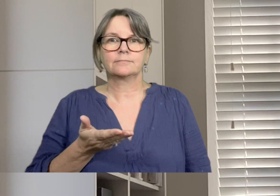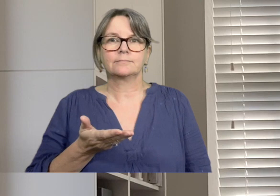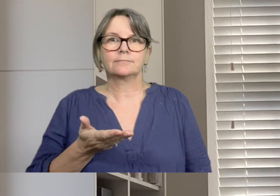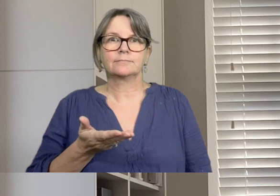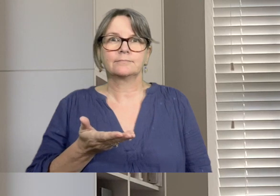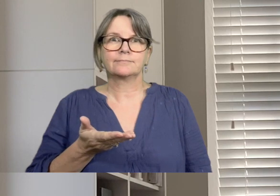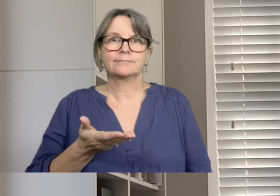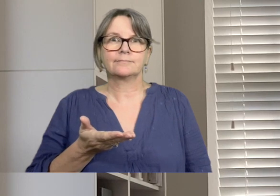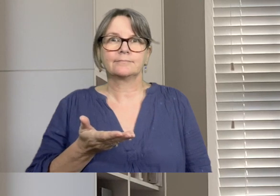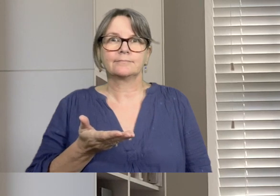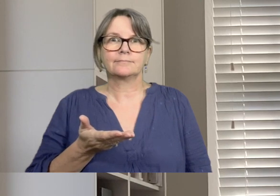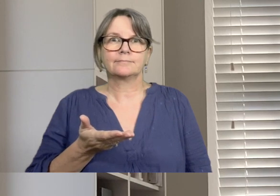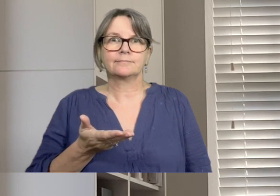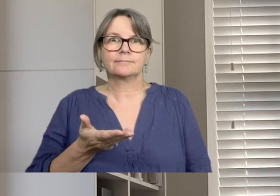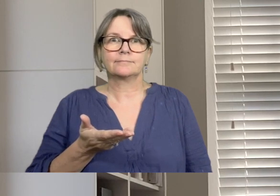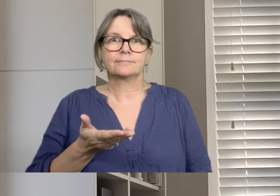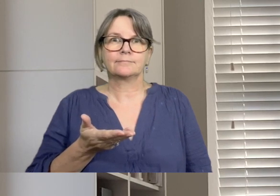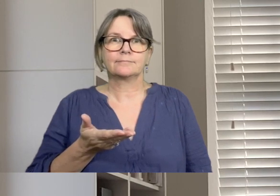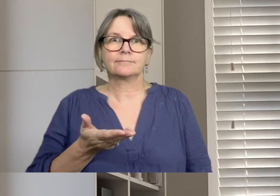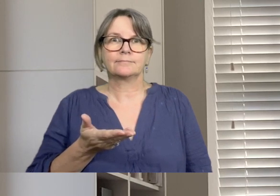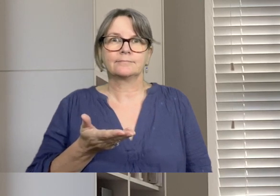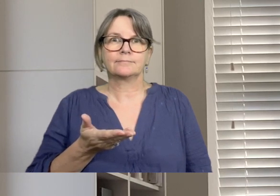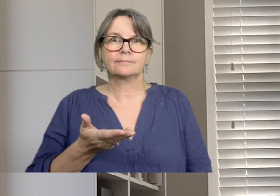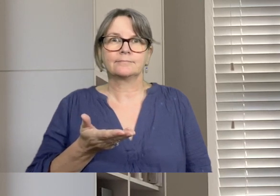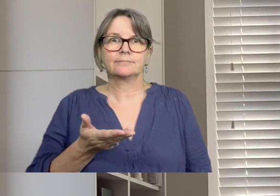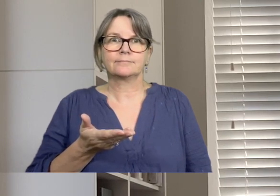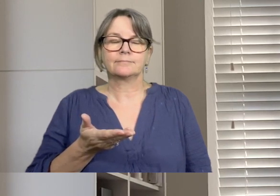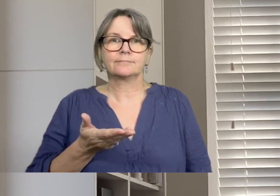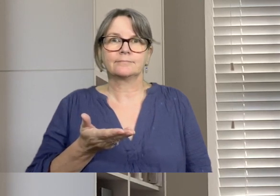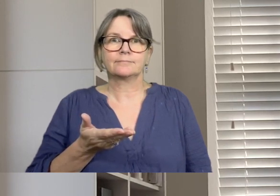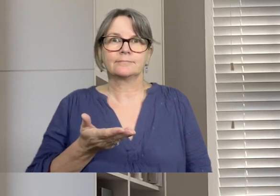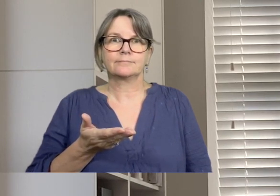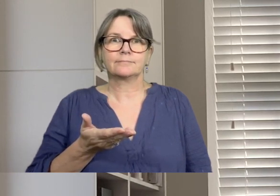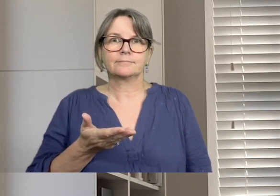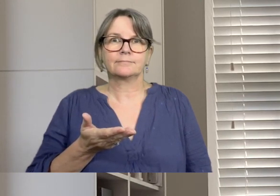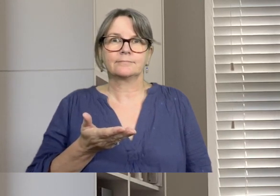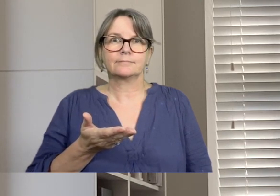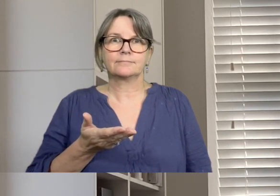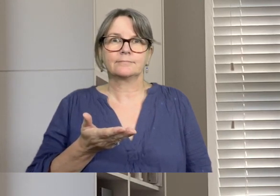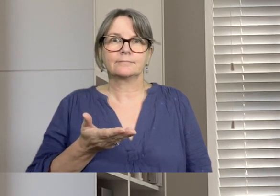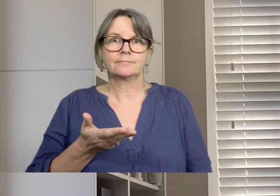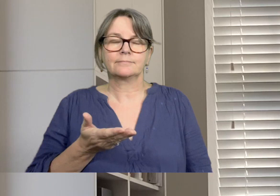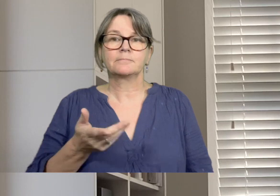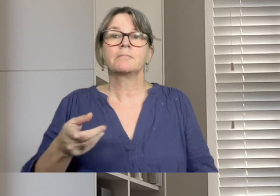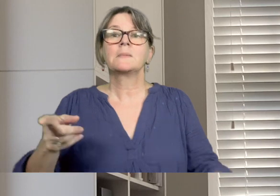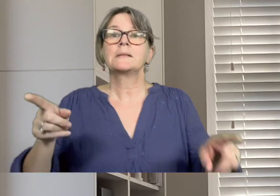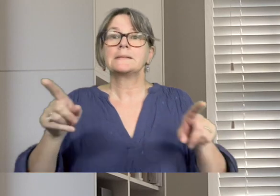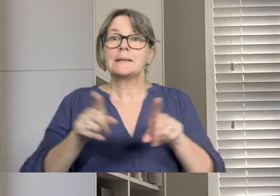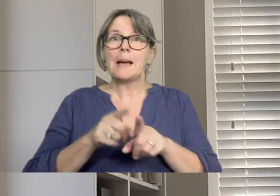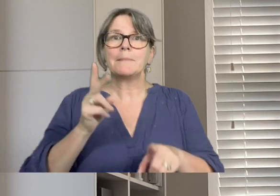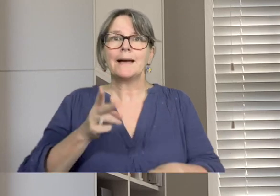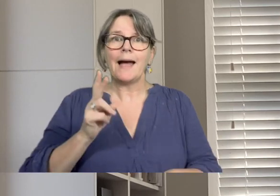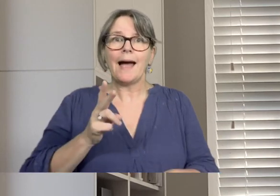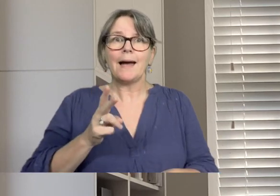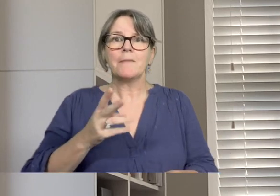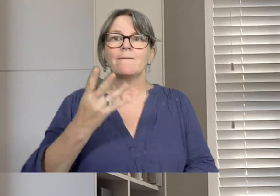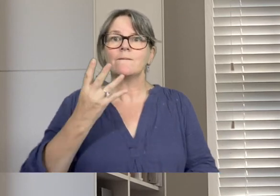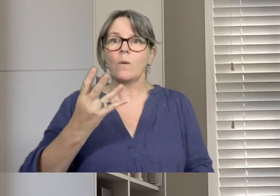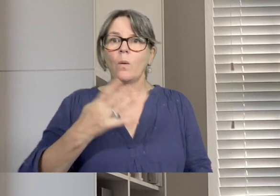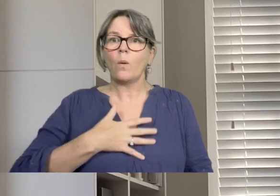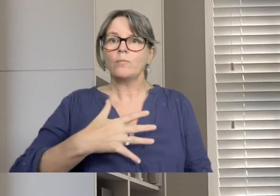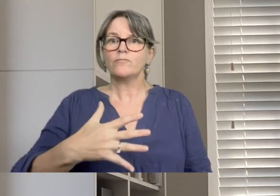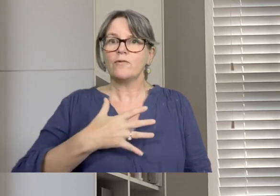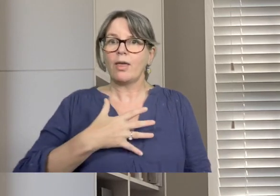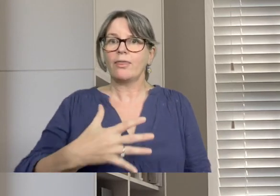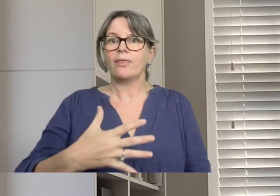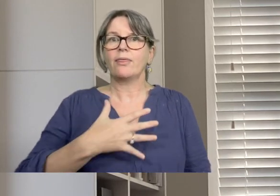Rolling it through, placing it down. We're going to bring those arms back alongside. So we're going to do the same action, but we're going to break it down into 4 breaths. So we're